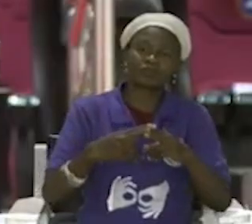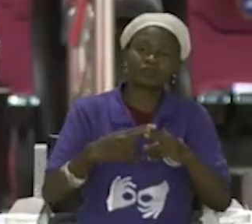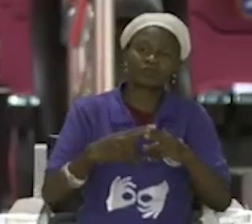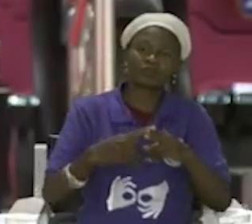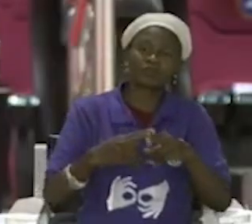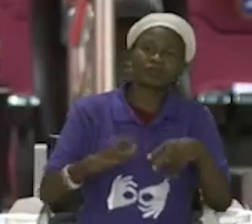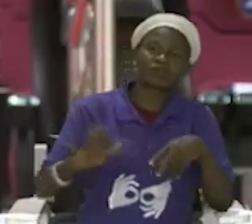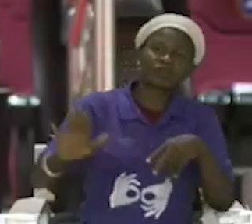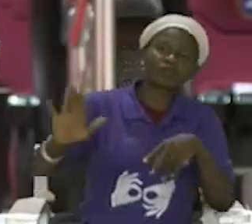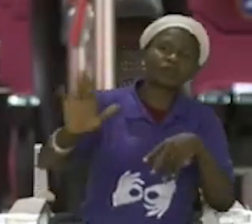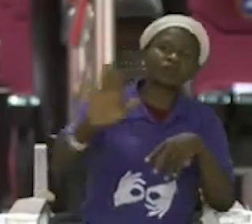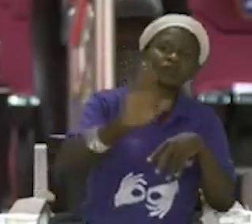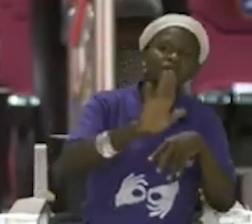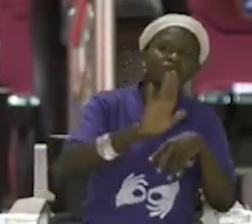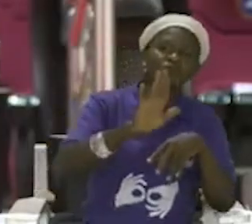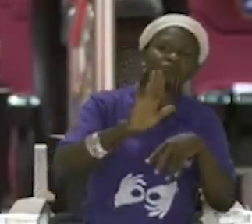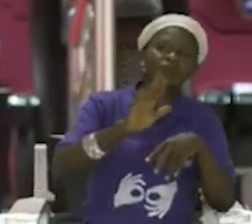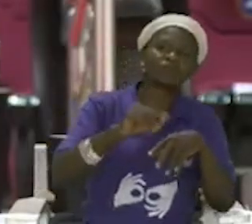your